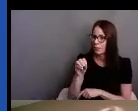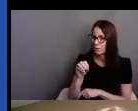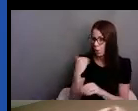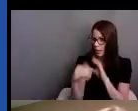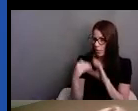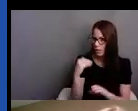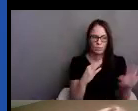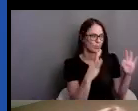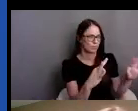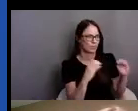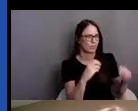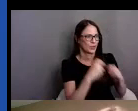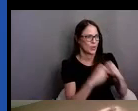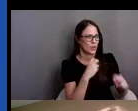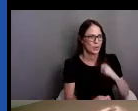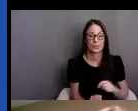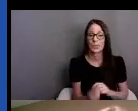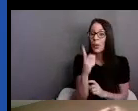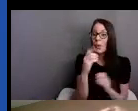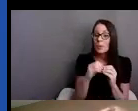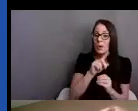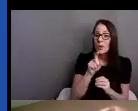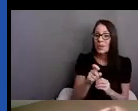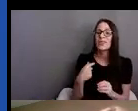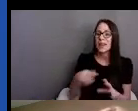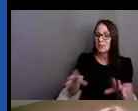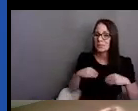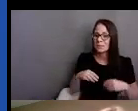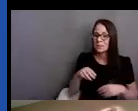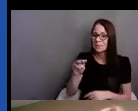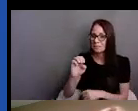problem. Thanks. All right. I have one more question. I'm going to go ahead and take Meg.